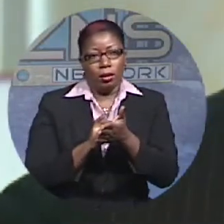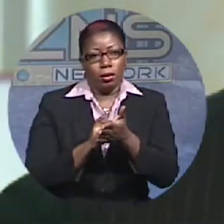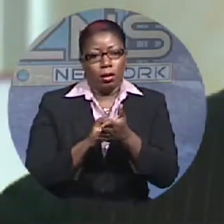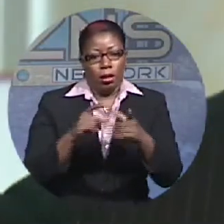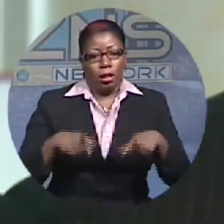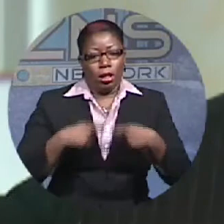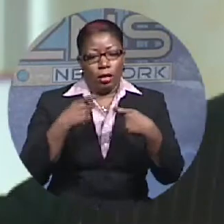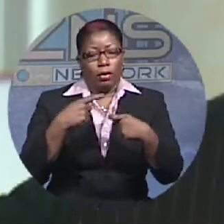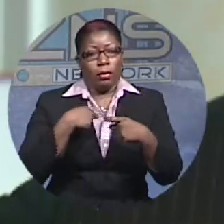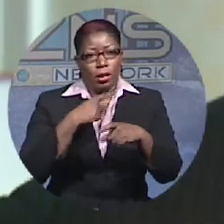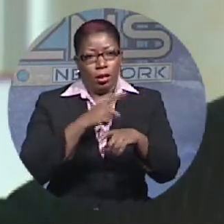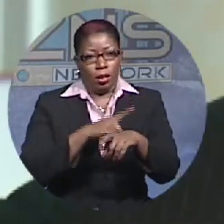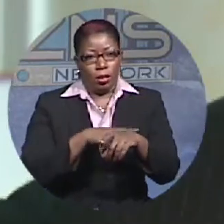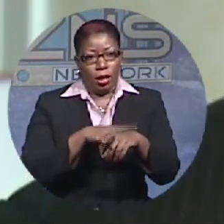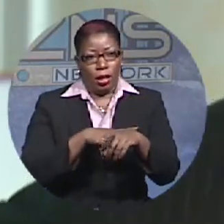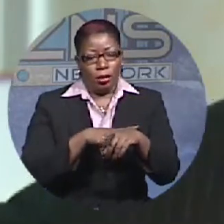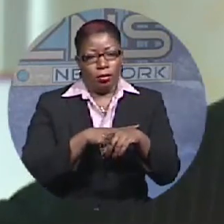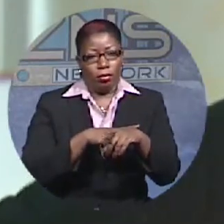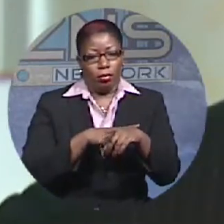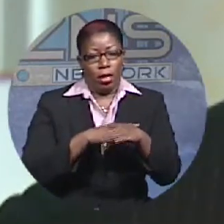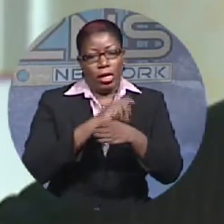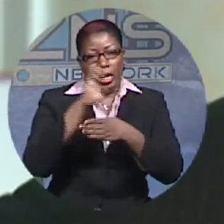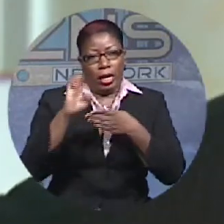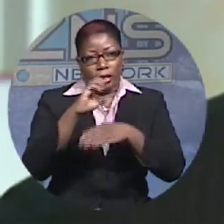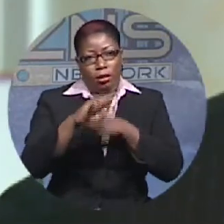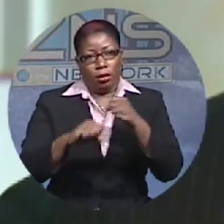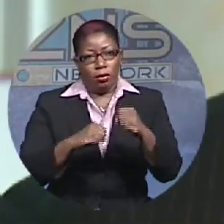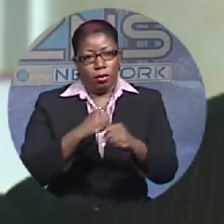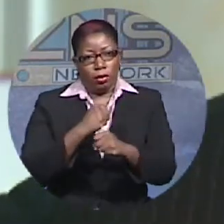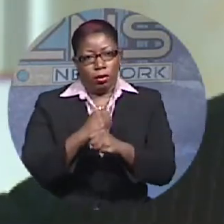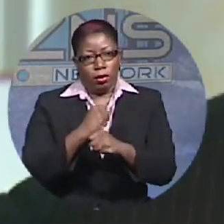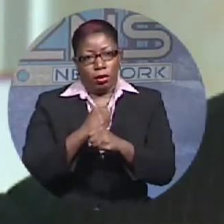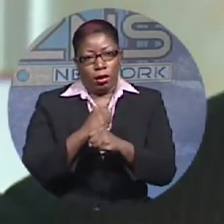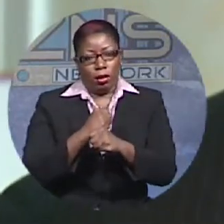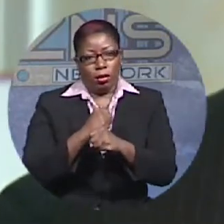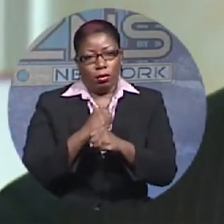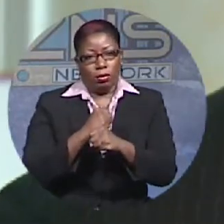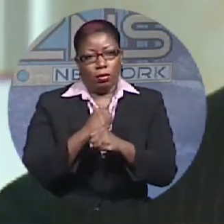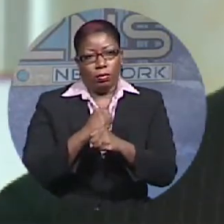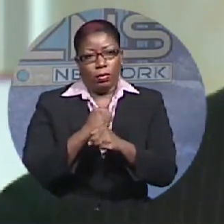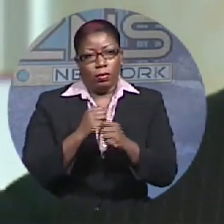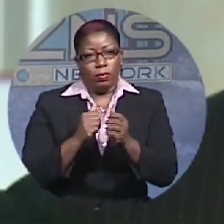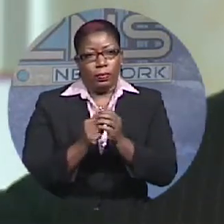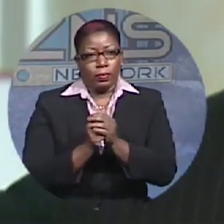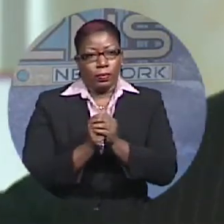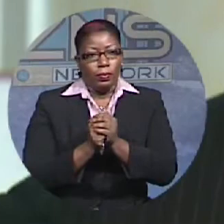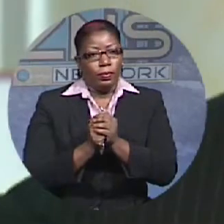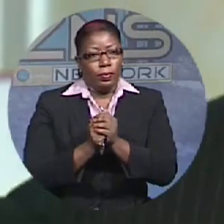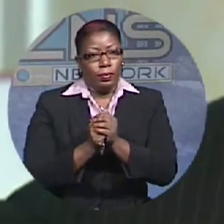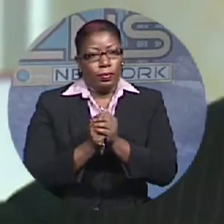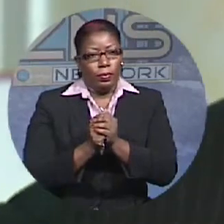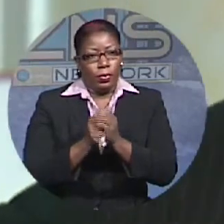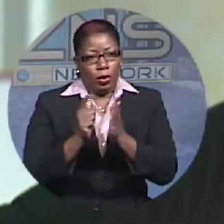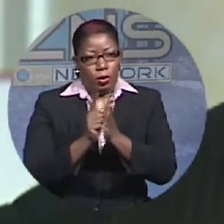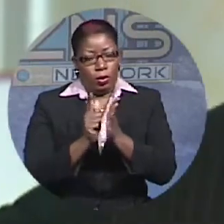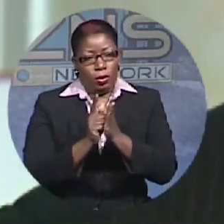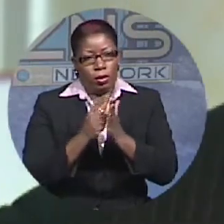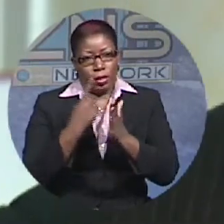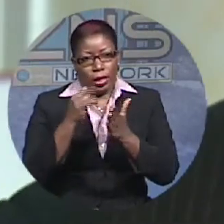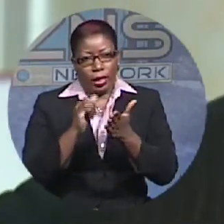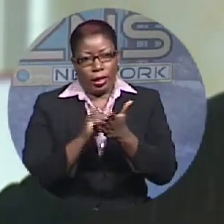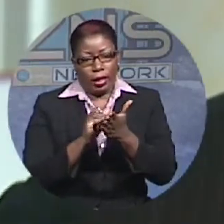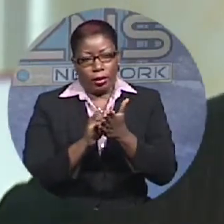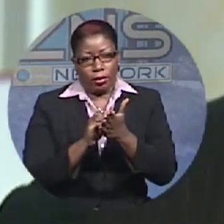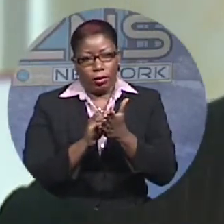a timeline of by the end of the year. However, the Attorney General has indicated that she intends to expedite that time